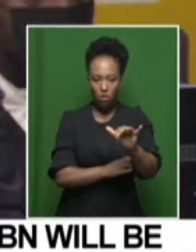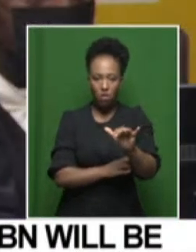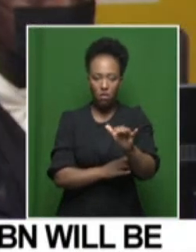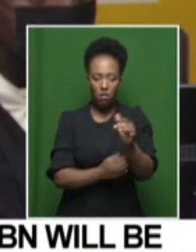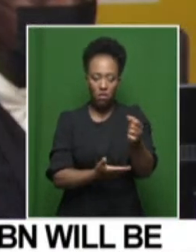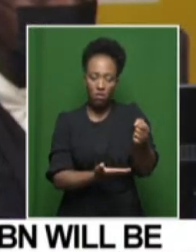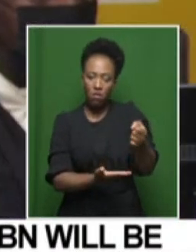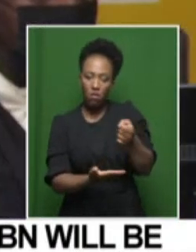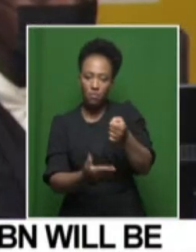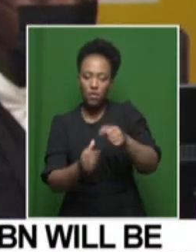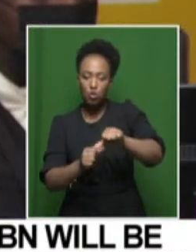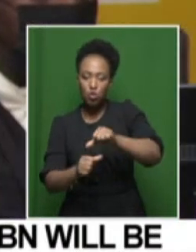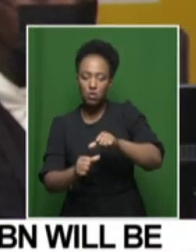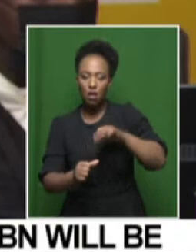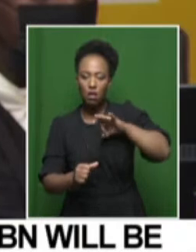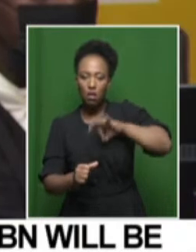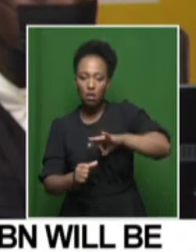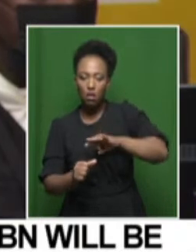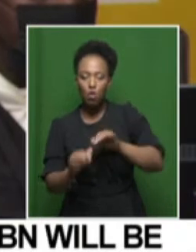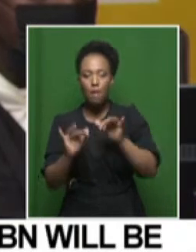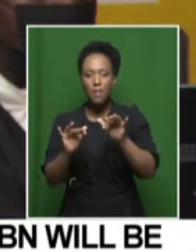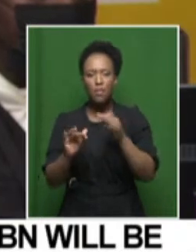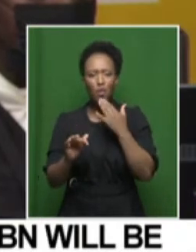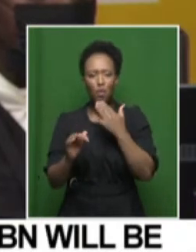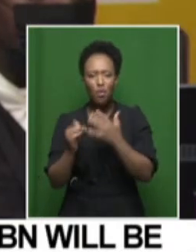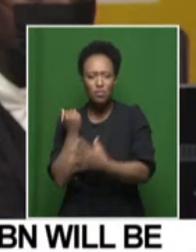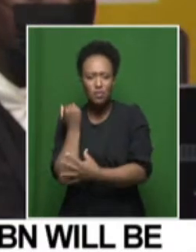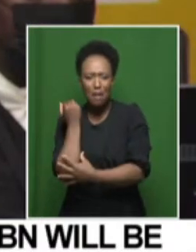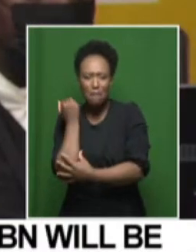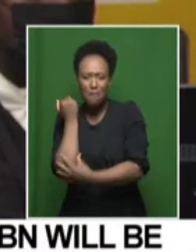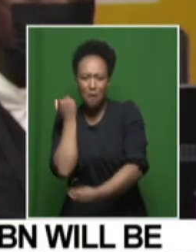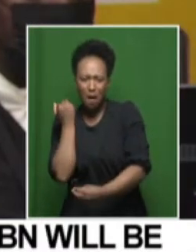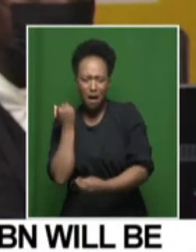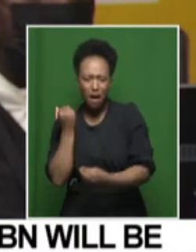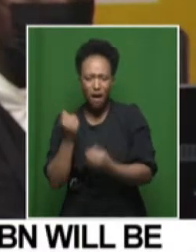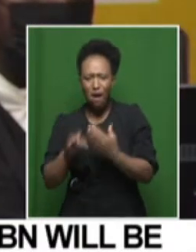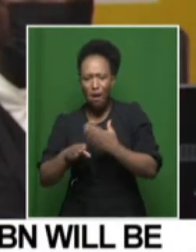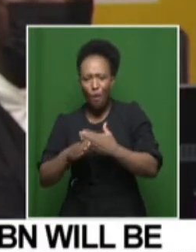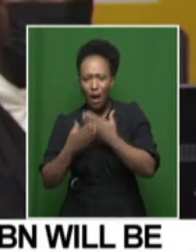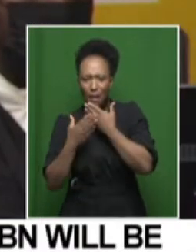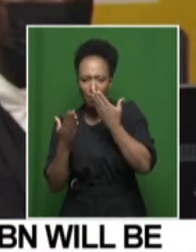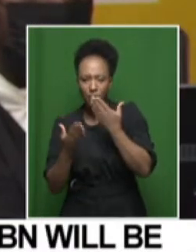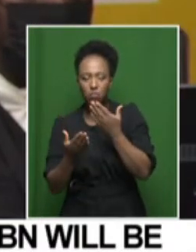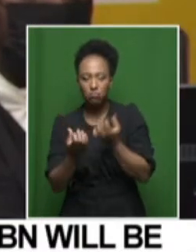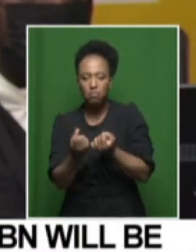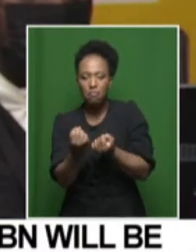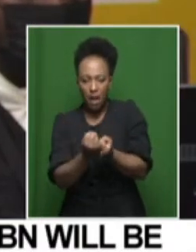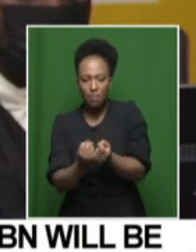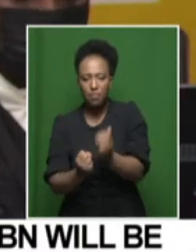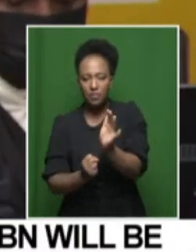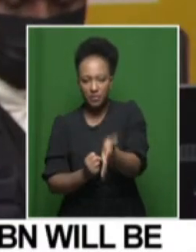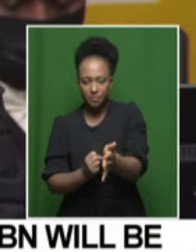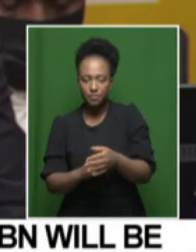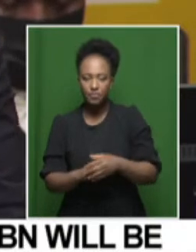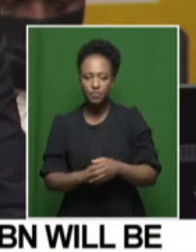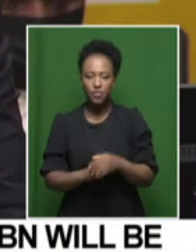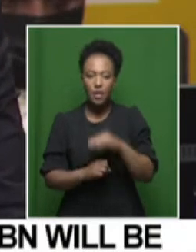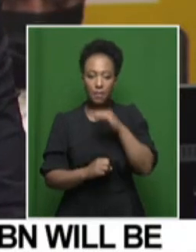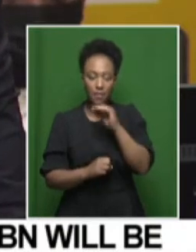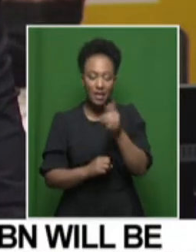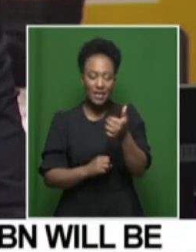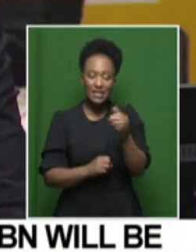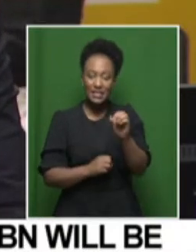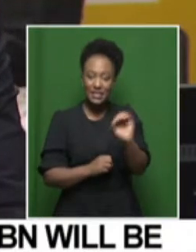social wage to support vulnerable and low-income households. This is approximately 60% of